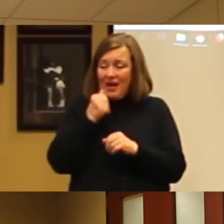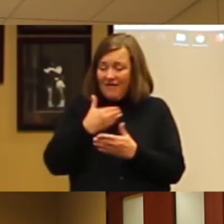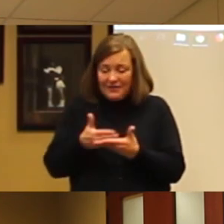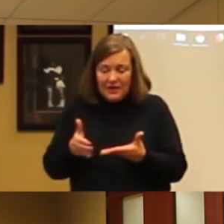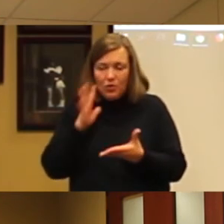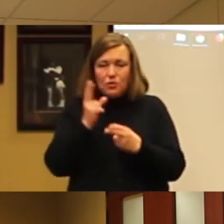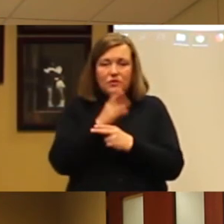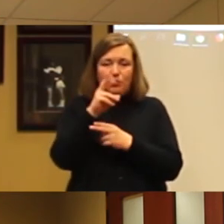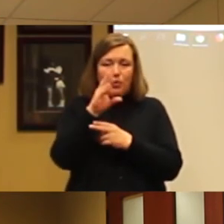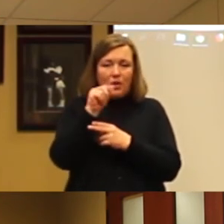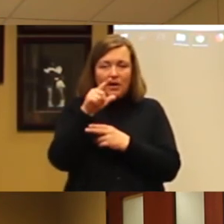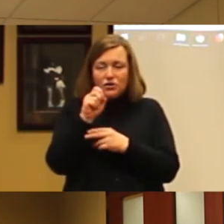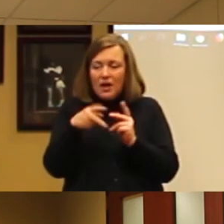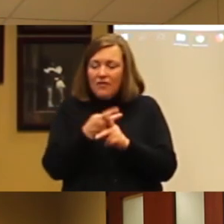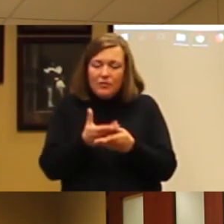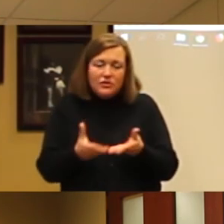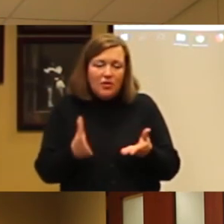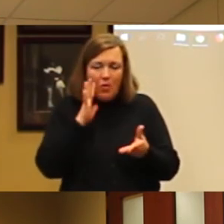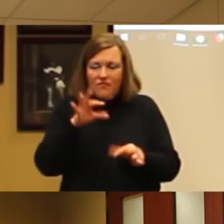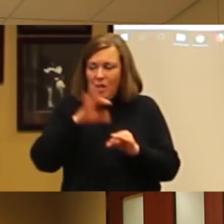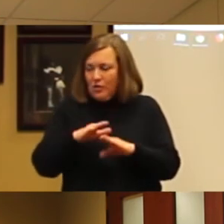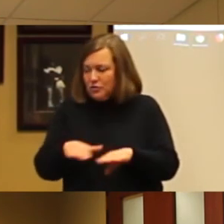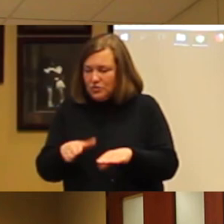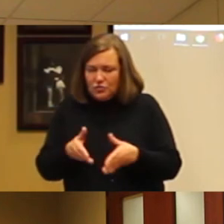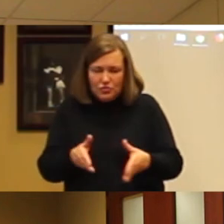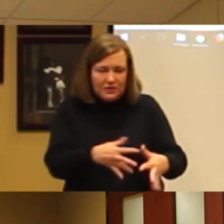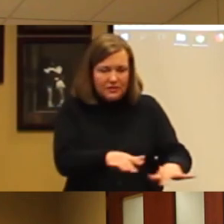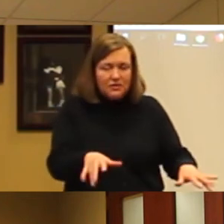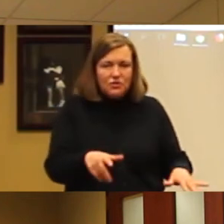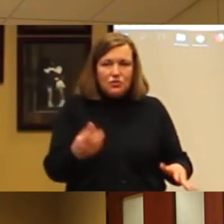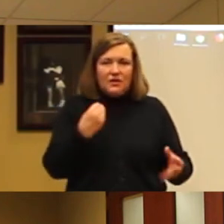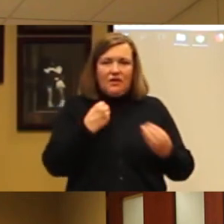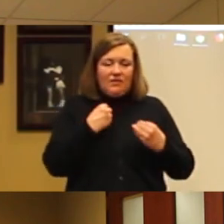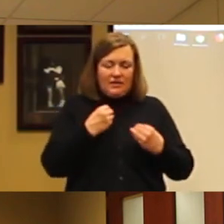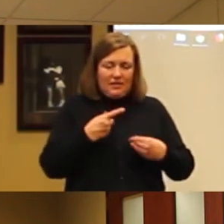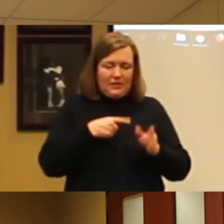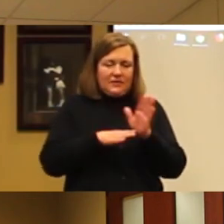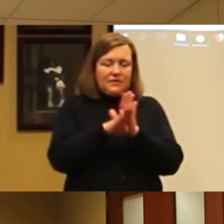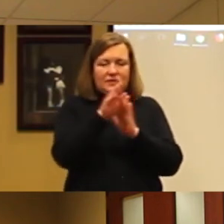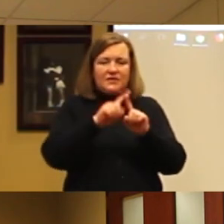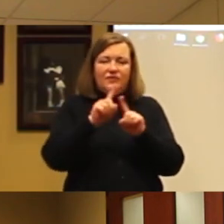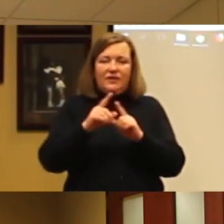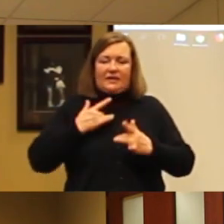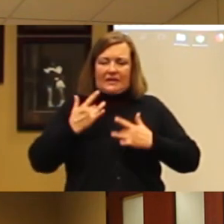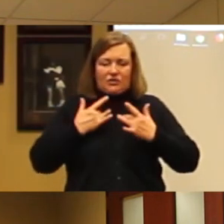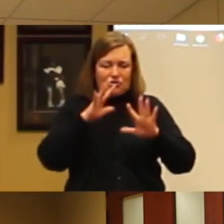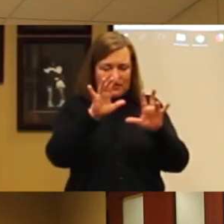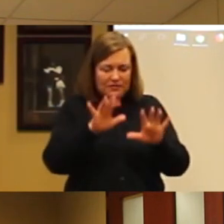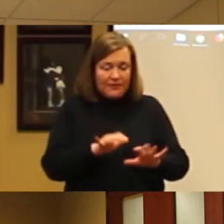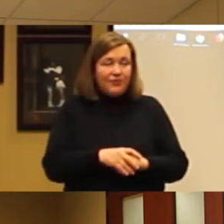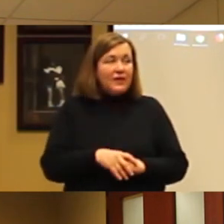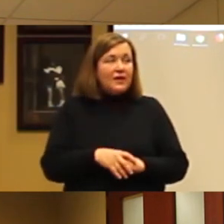bricolage material they would find in the streets to give different textures. And so his